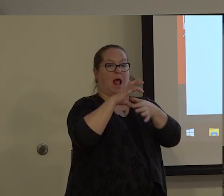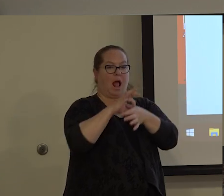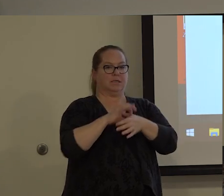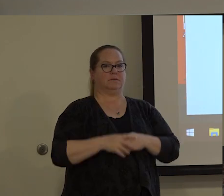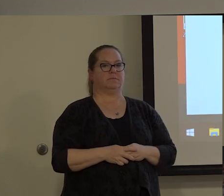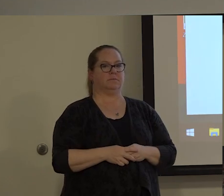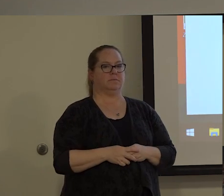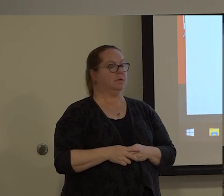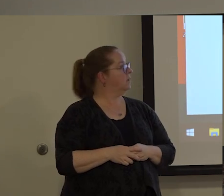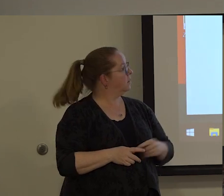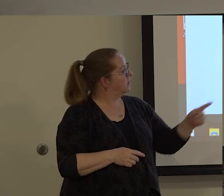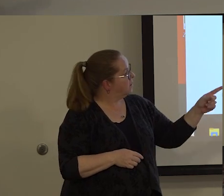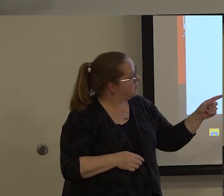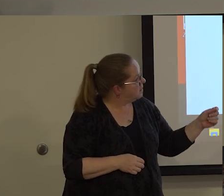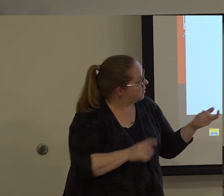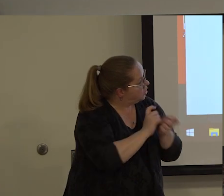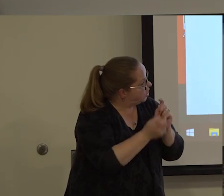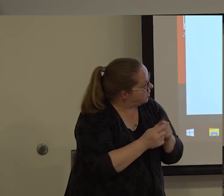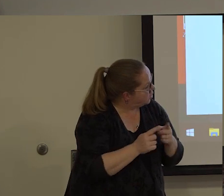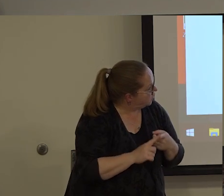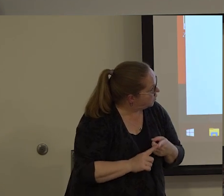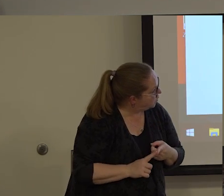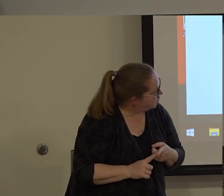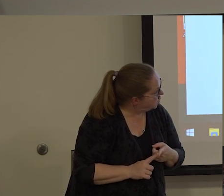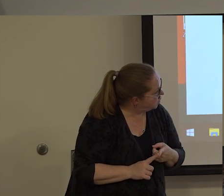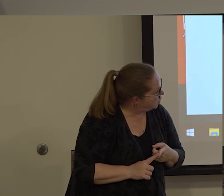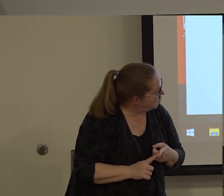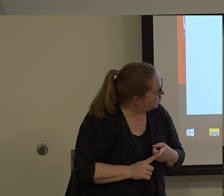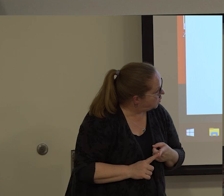All right, so I'm just going to, why is this thing so big?